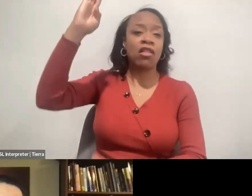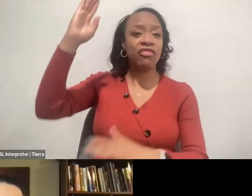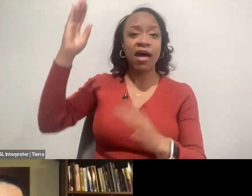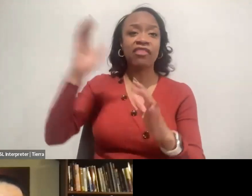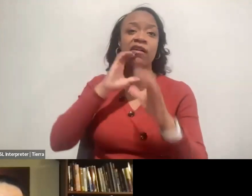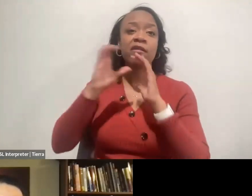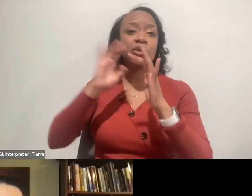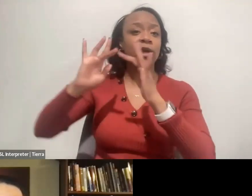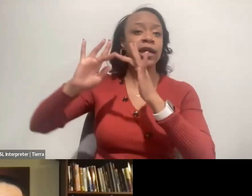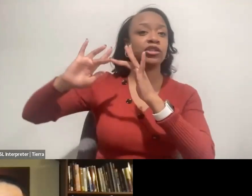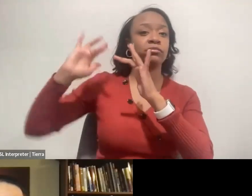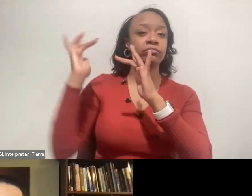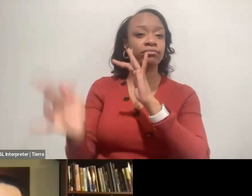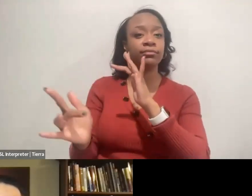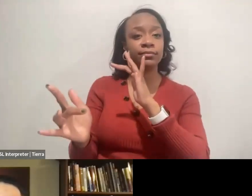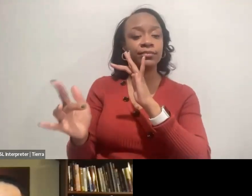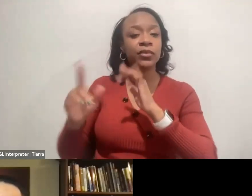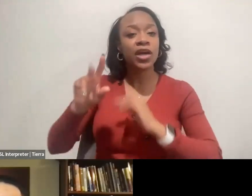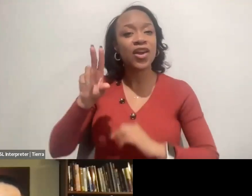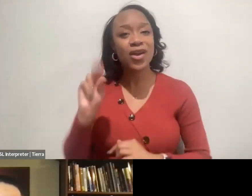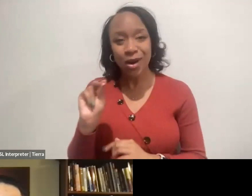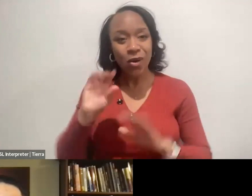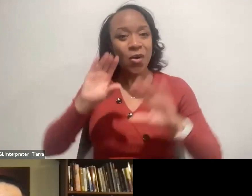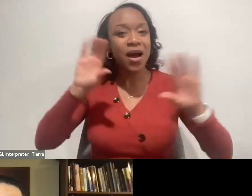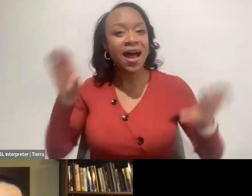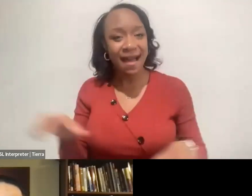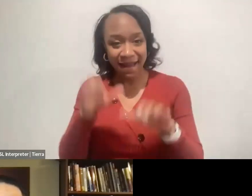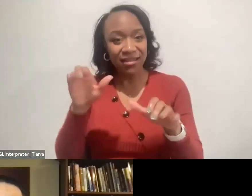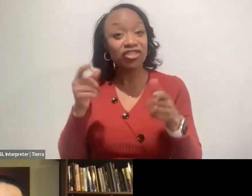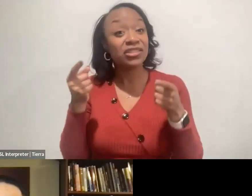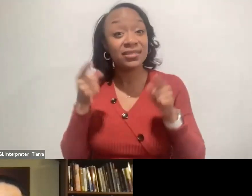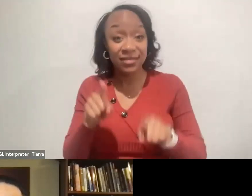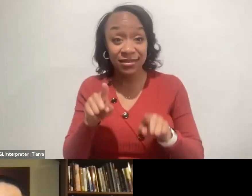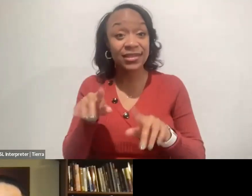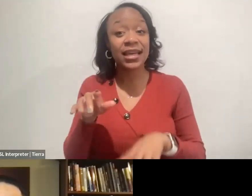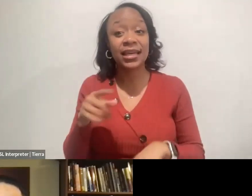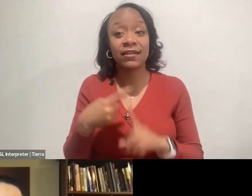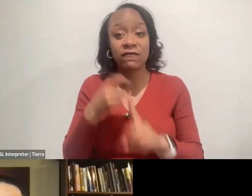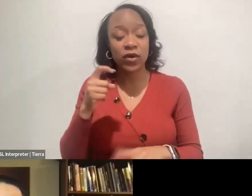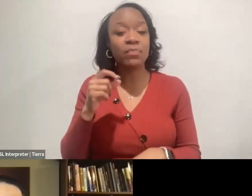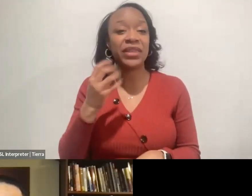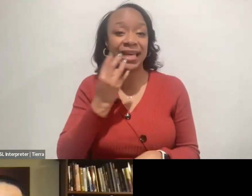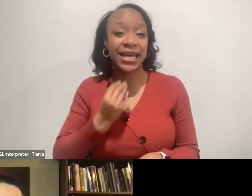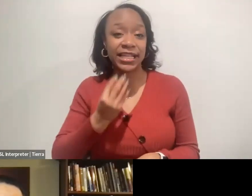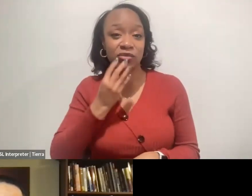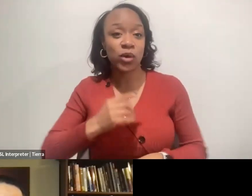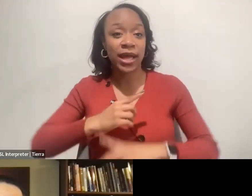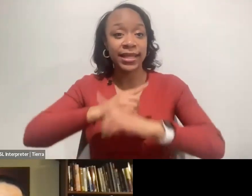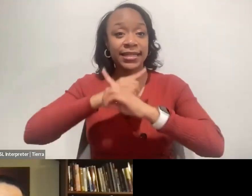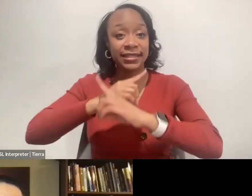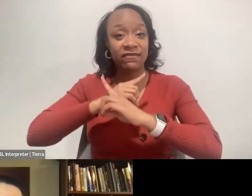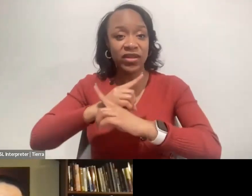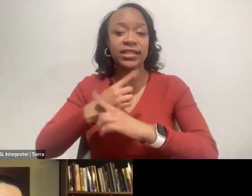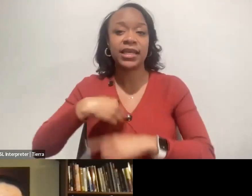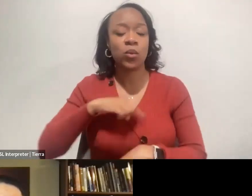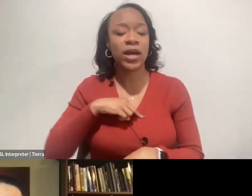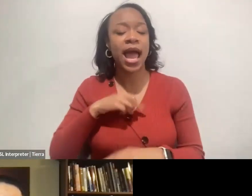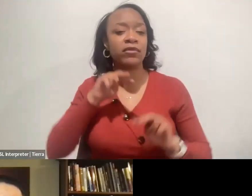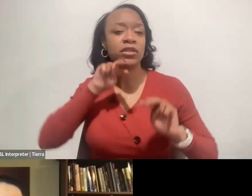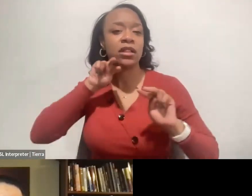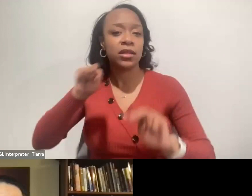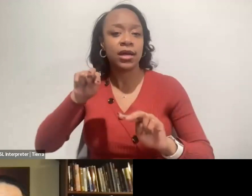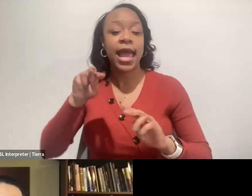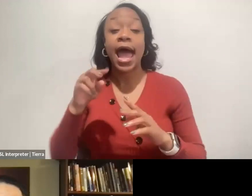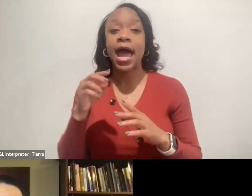in Gaza. There are actions taken by the Israeli Defense Force, and we have to look at words